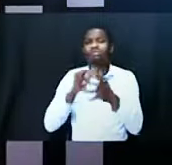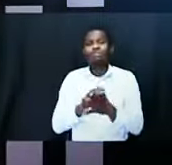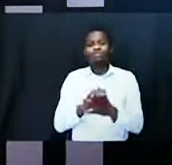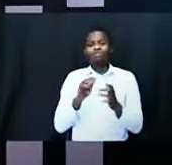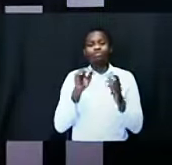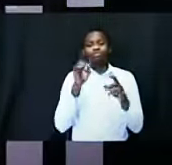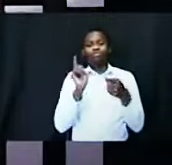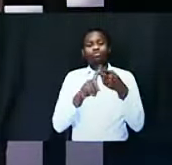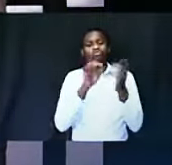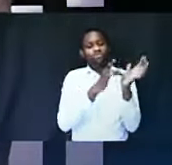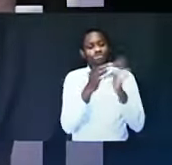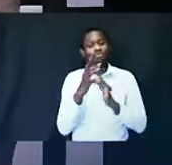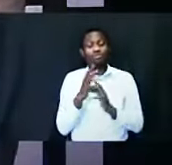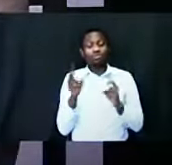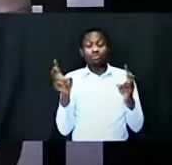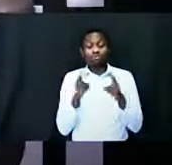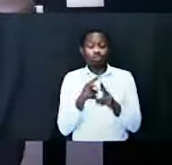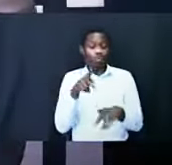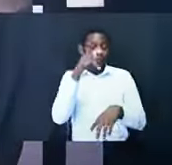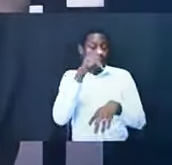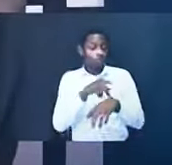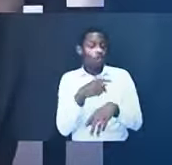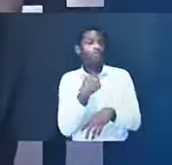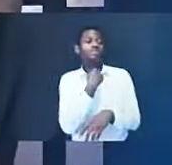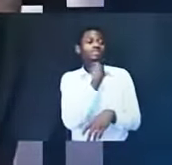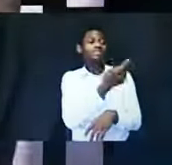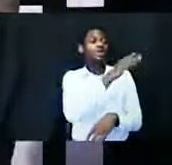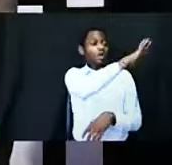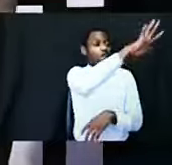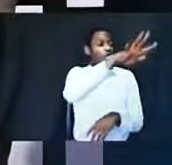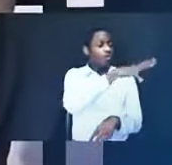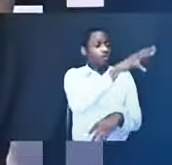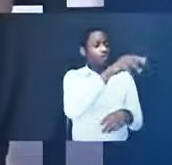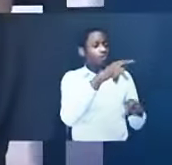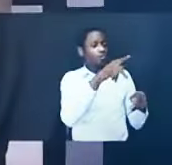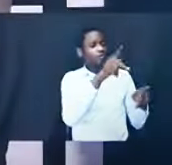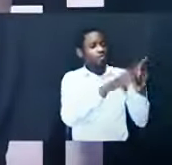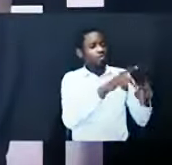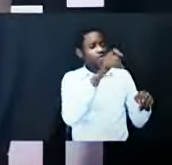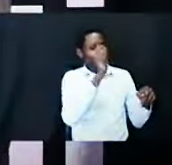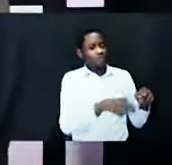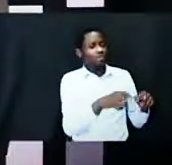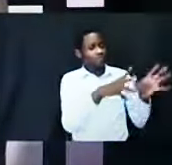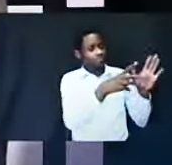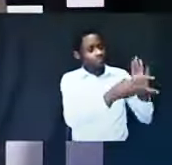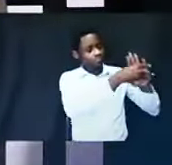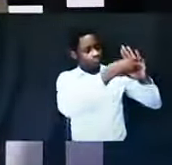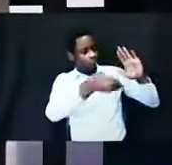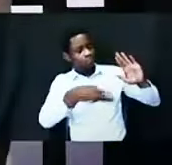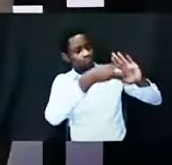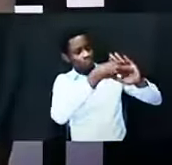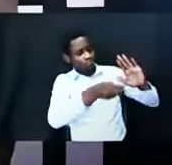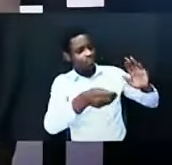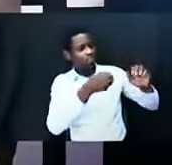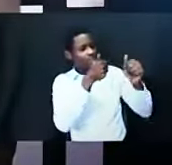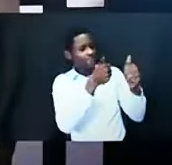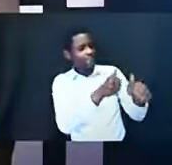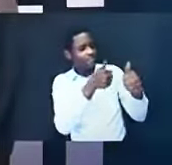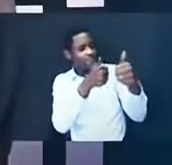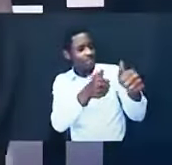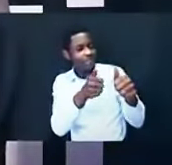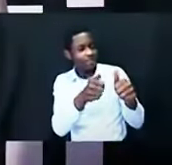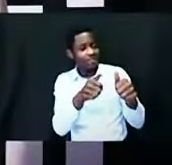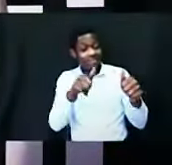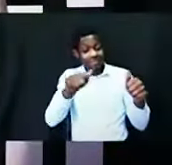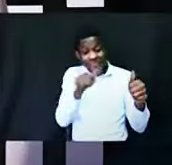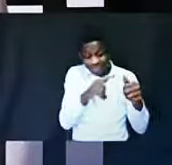he's telling the congregation to pace after him as he does so after Christ. And so